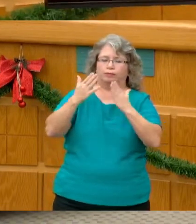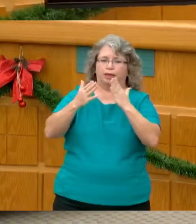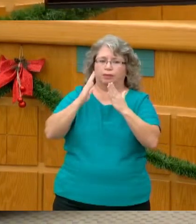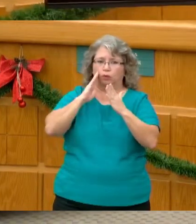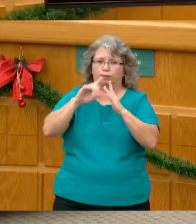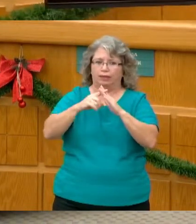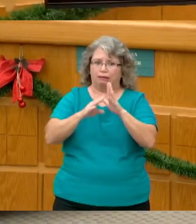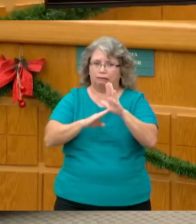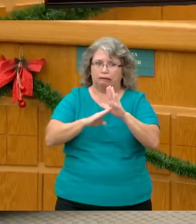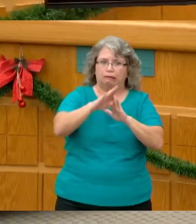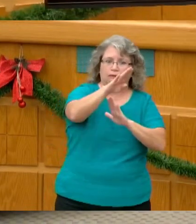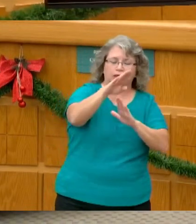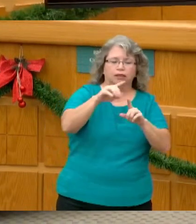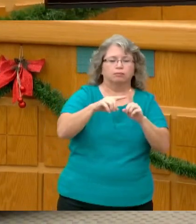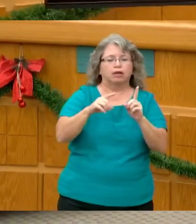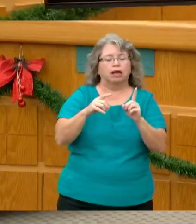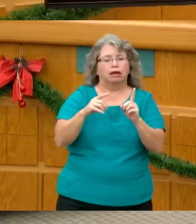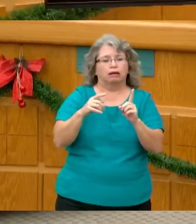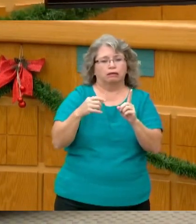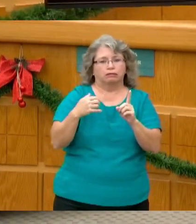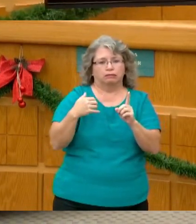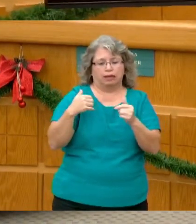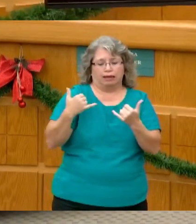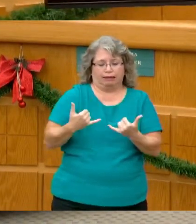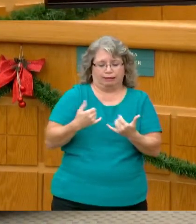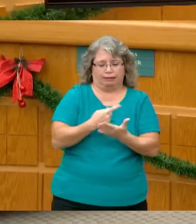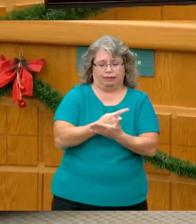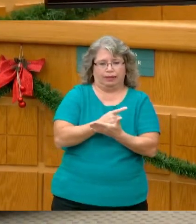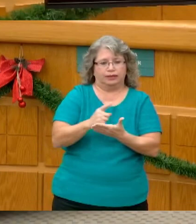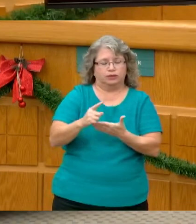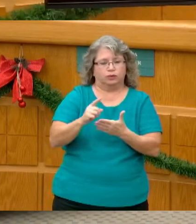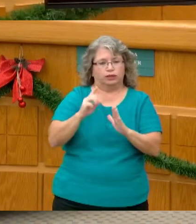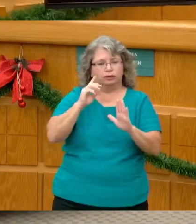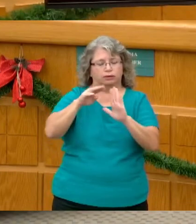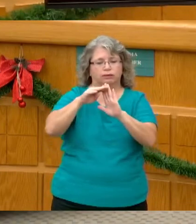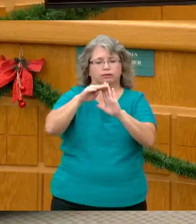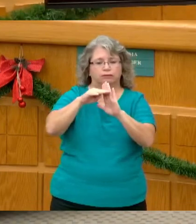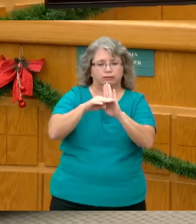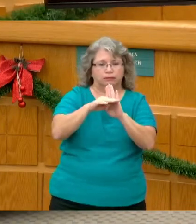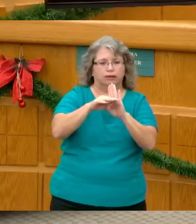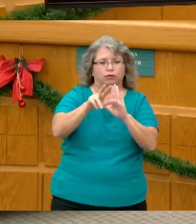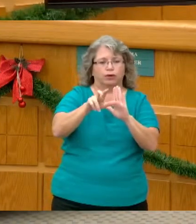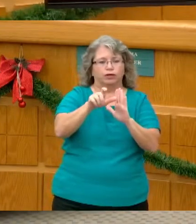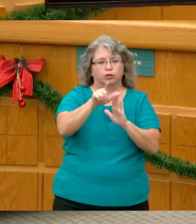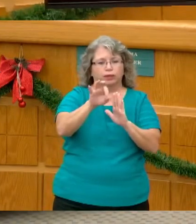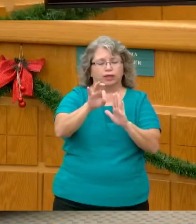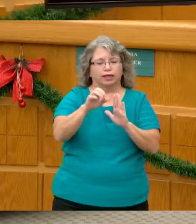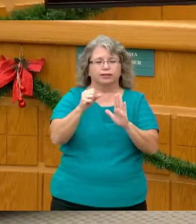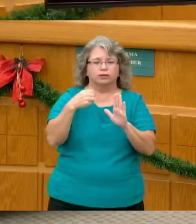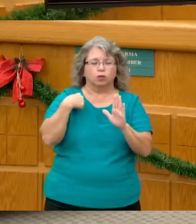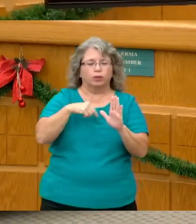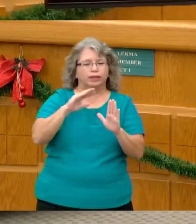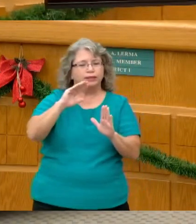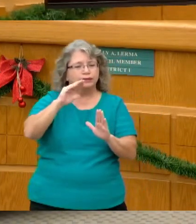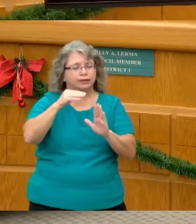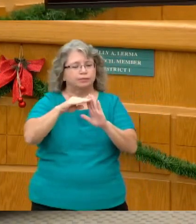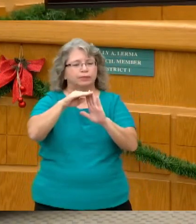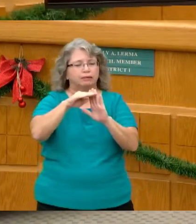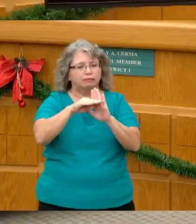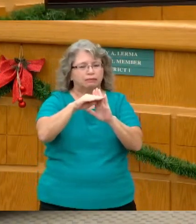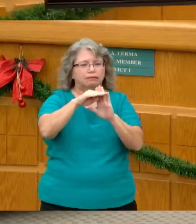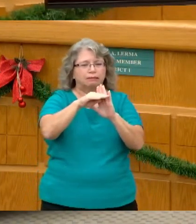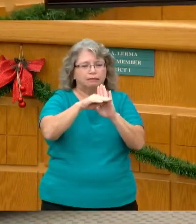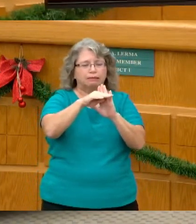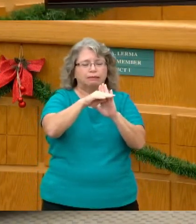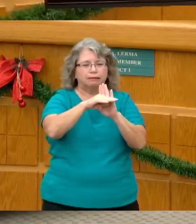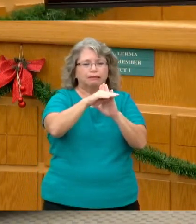previous week, we saw a decrease to 329. So again, we're kind of stabilizing at that area. Not so much a significant